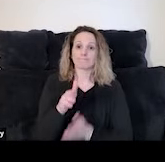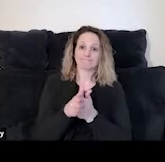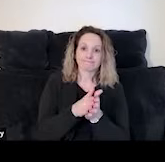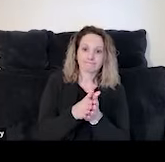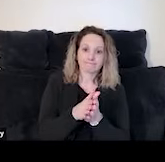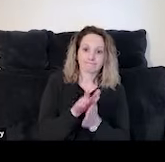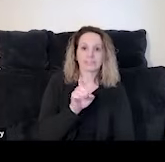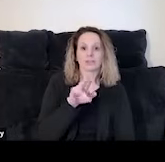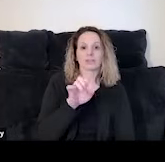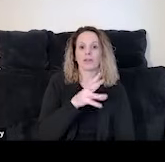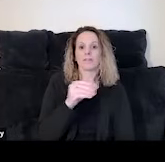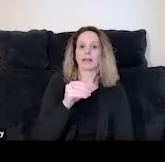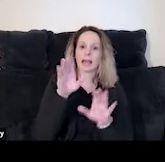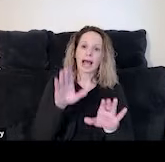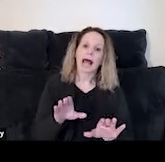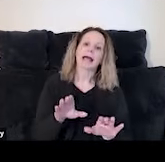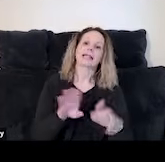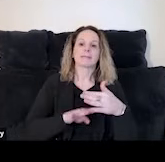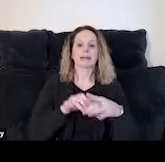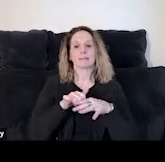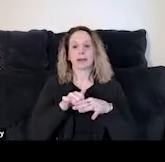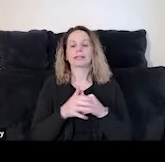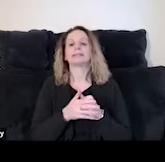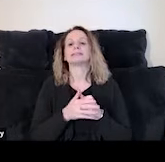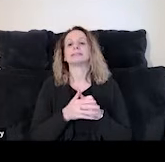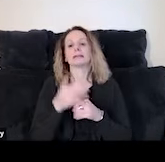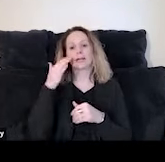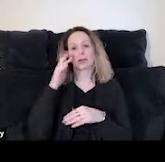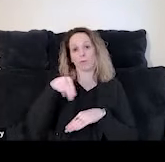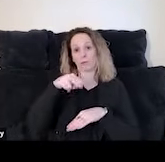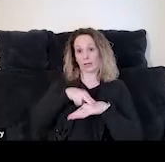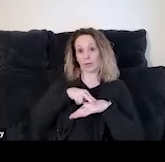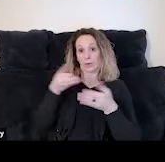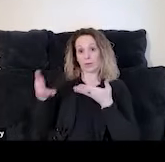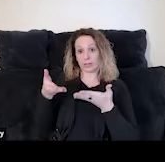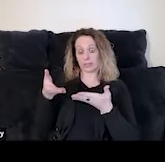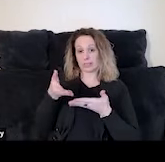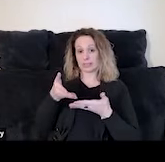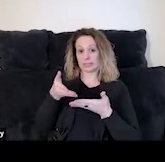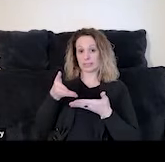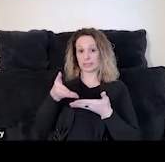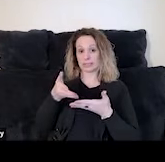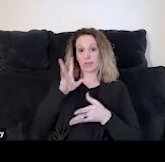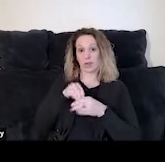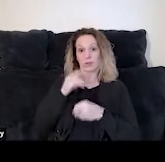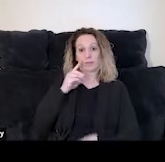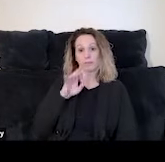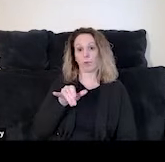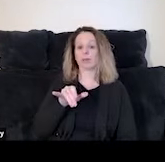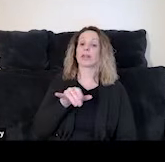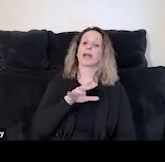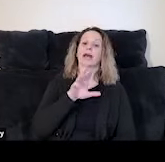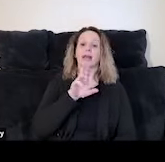and excellence and evidence-based practices, as well as the regulatory services and the regulation